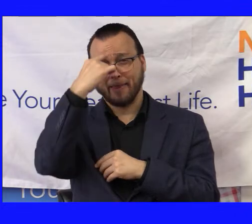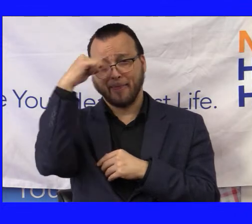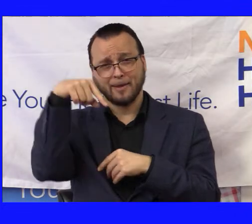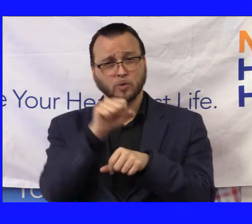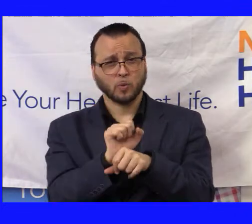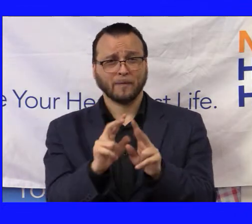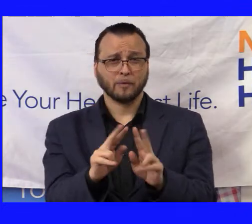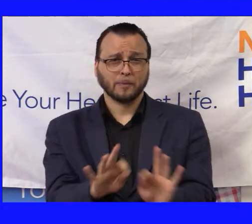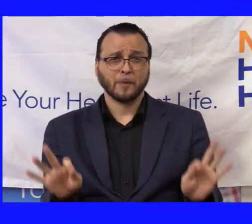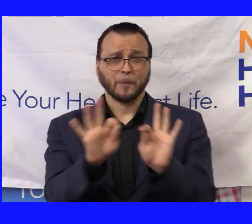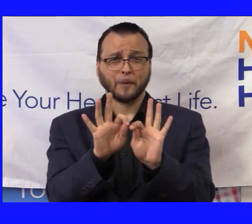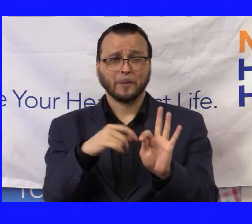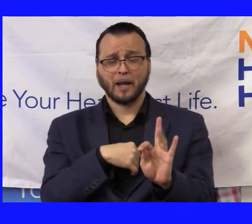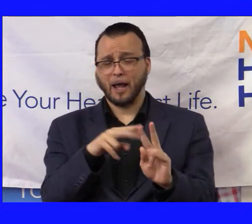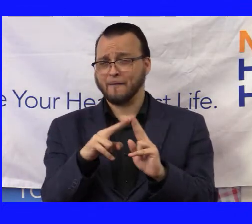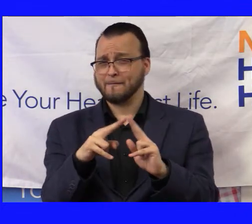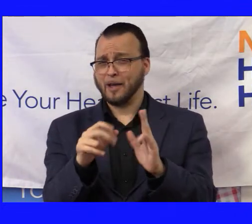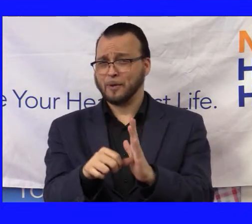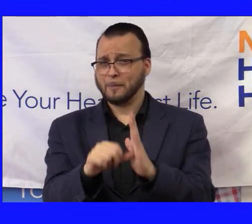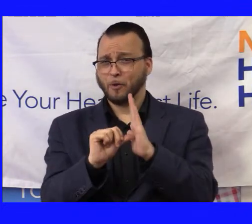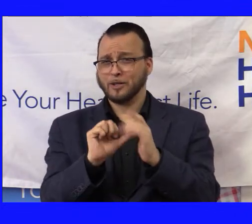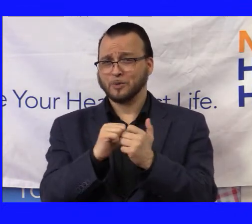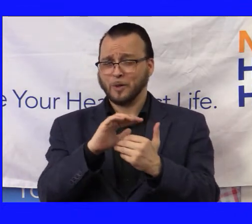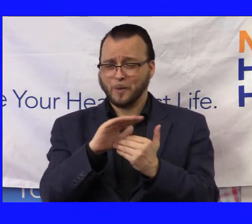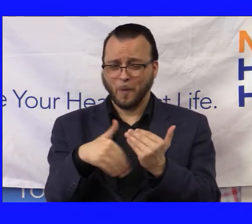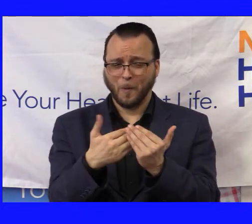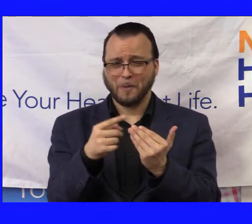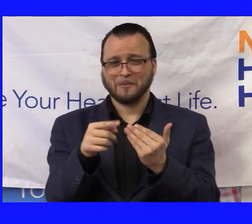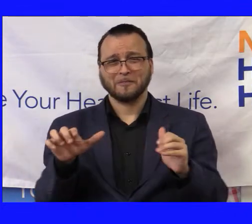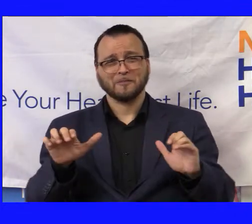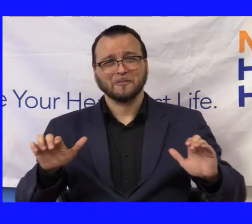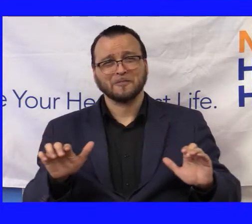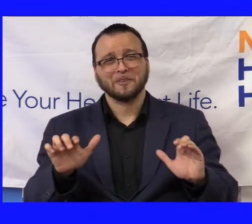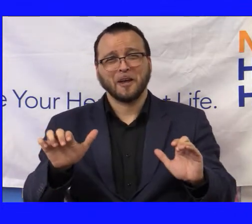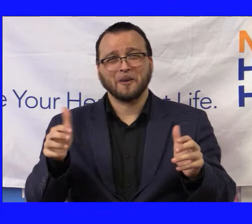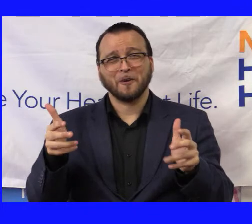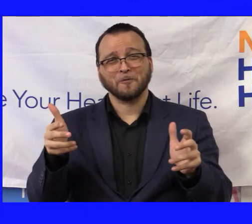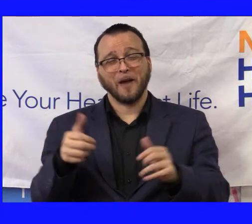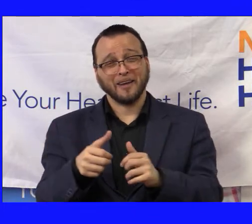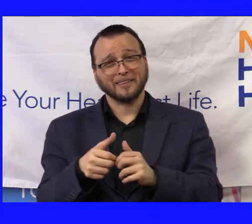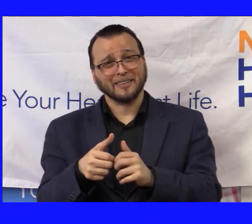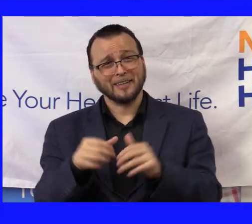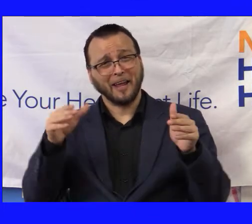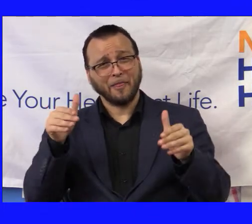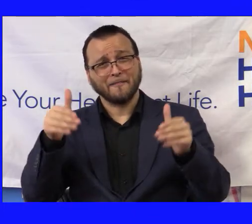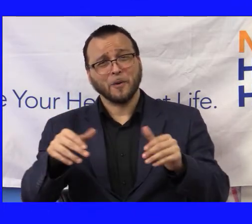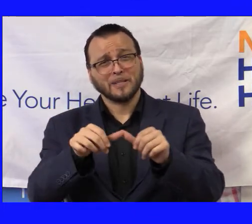I'm really very impressed at all that you guys have done already, and the focus